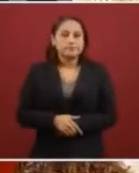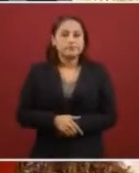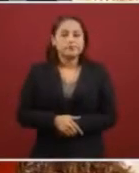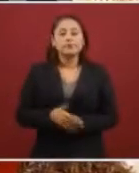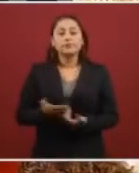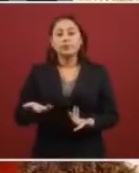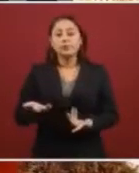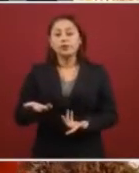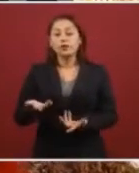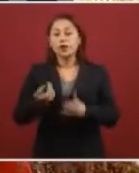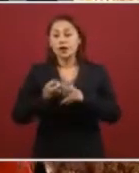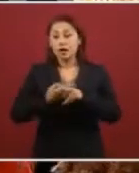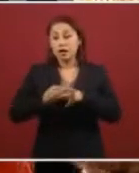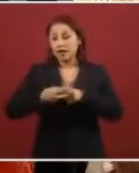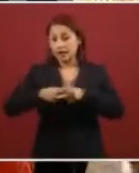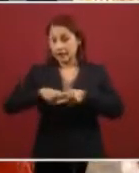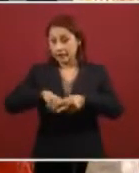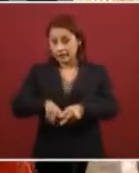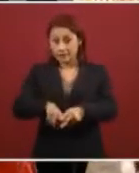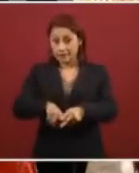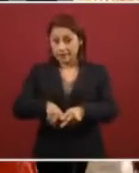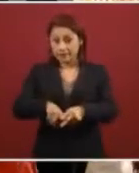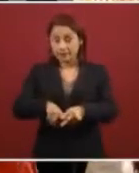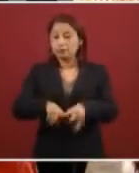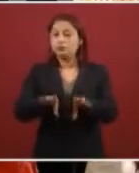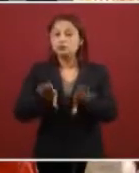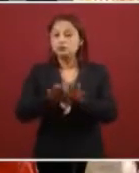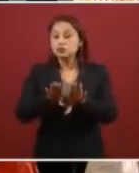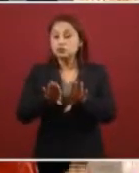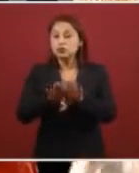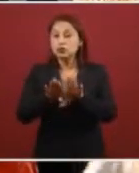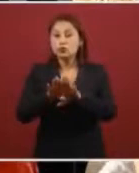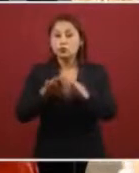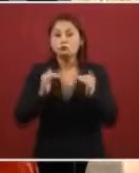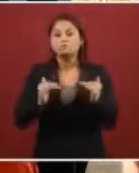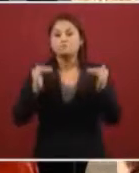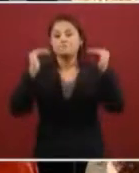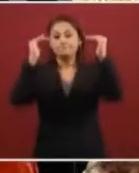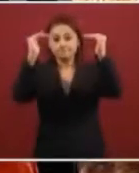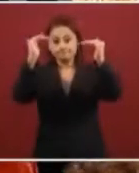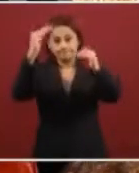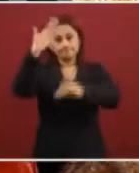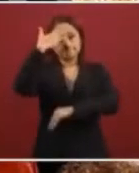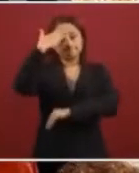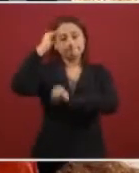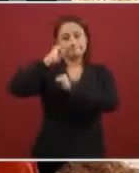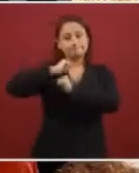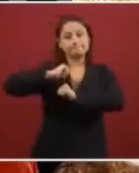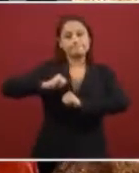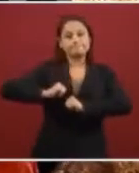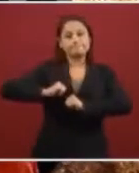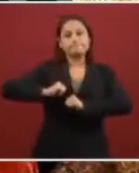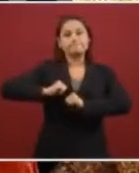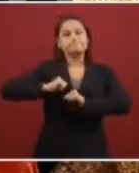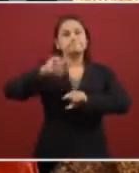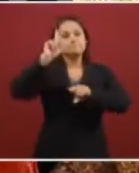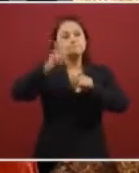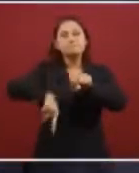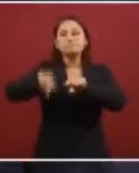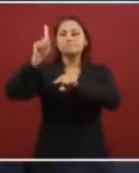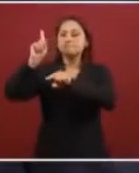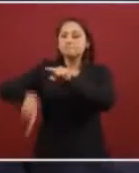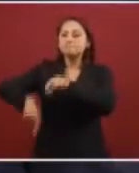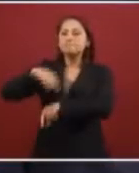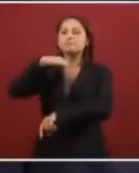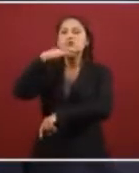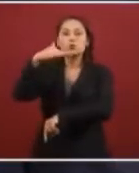iniciando desde arriba, starting from the top, autoridad moral. So that we can have moral no authority, la corrupción,